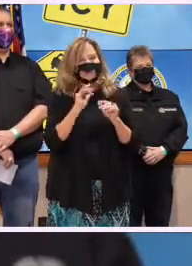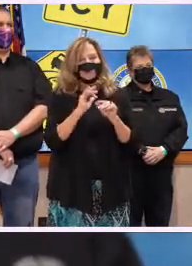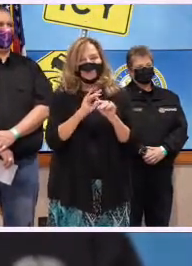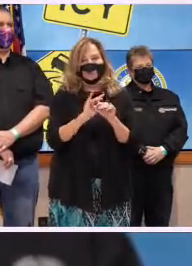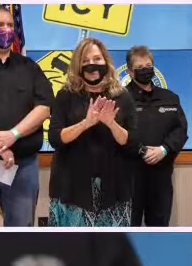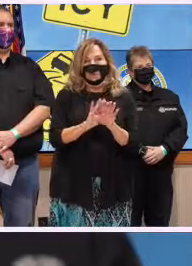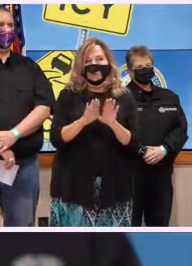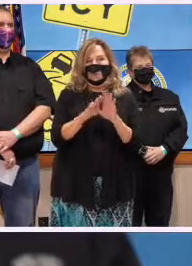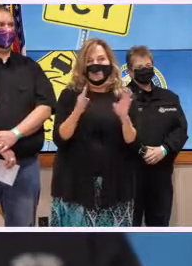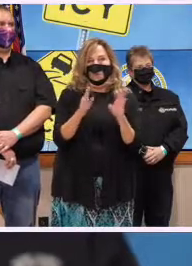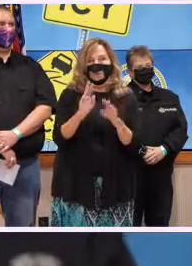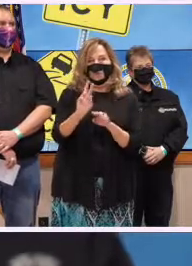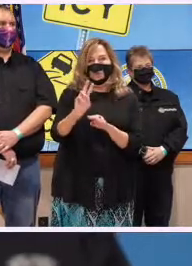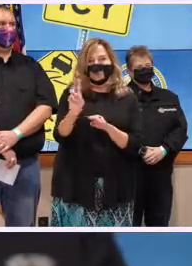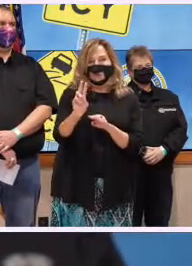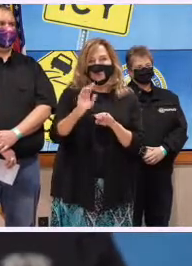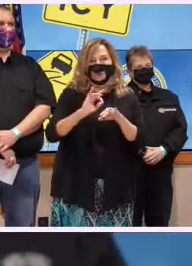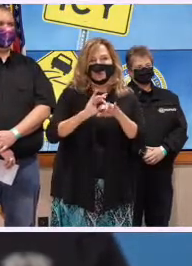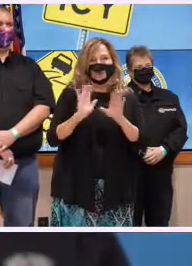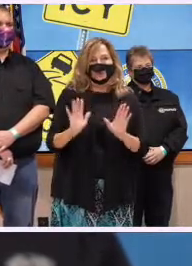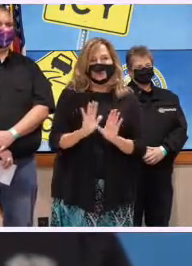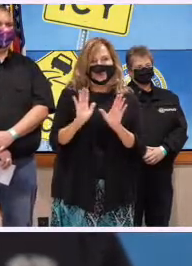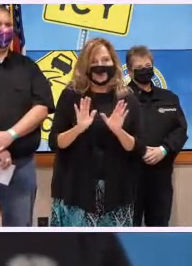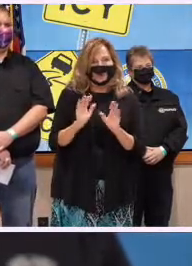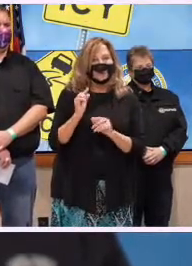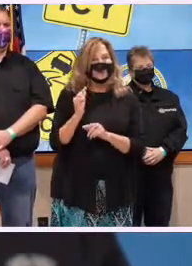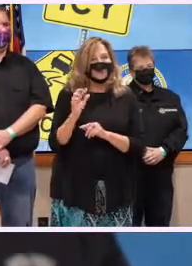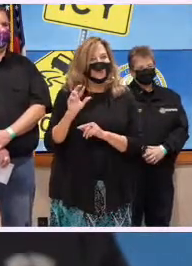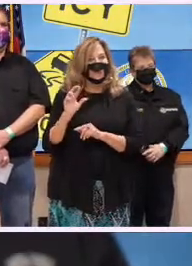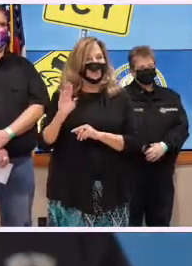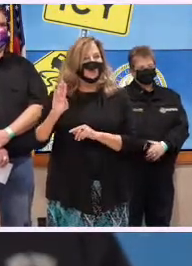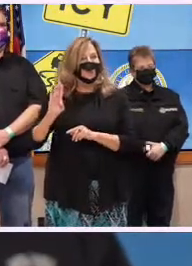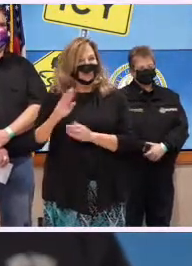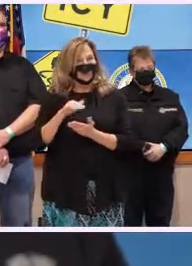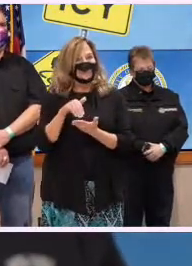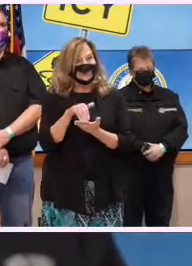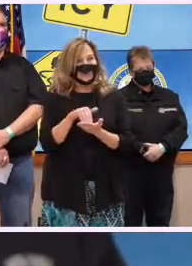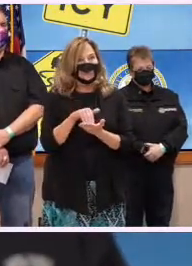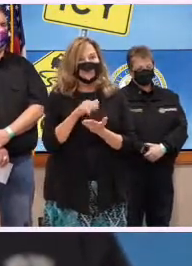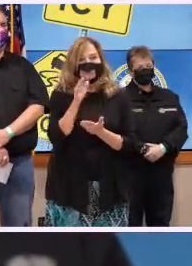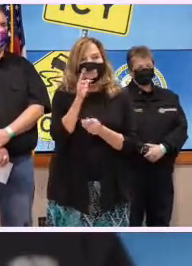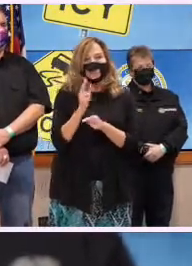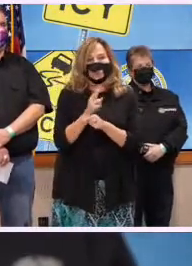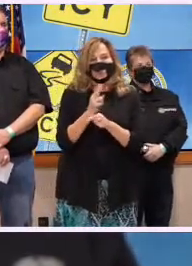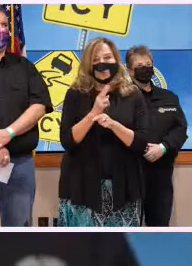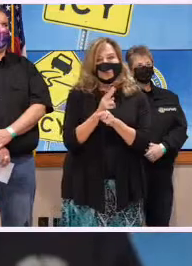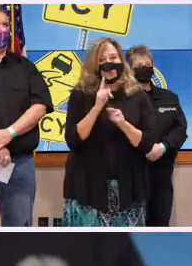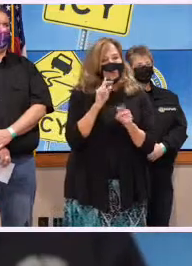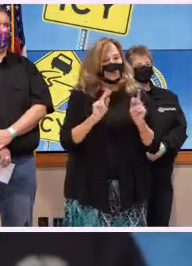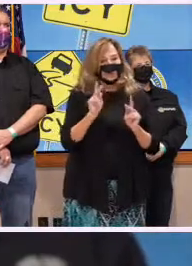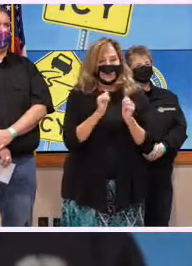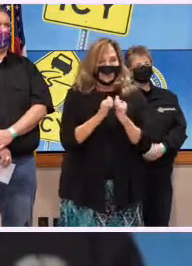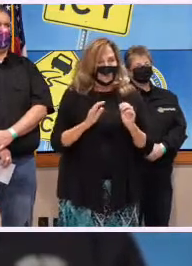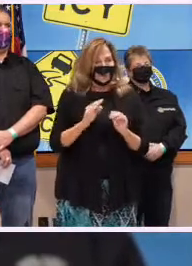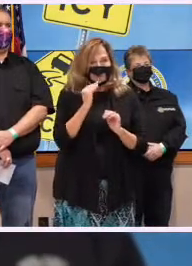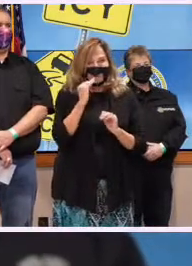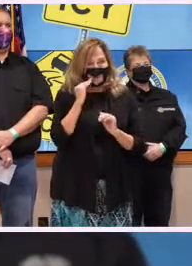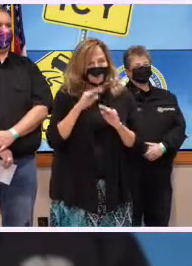Sunday at 2 at the George R. Brown. We would use the George R. Brown for the homeless population,